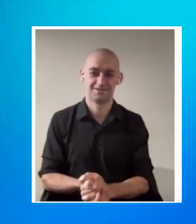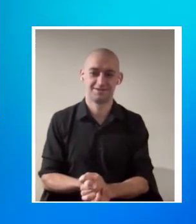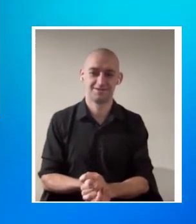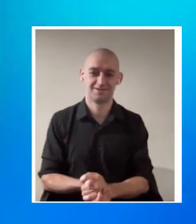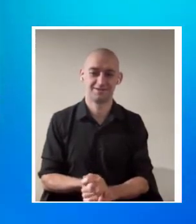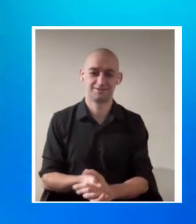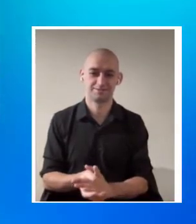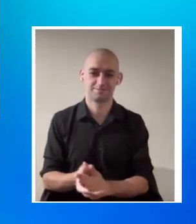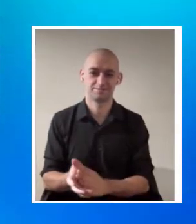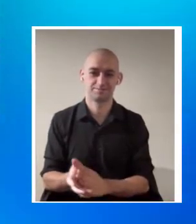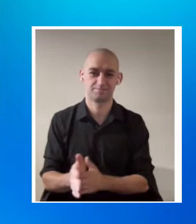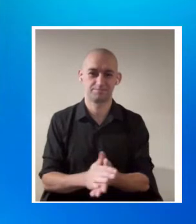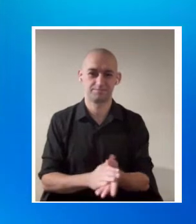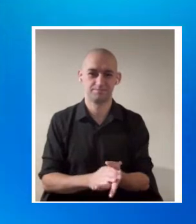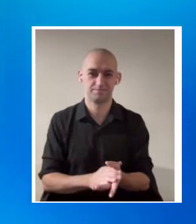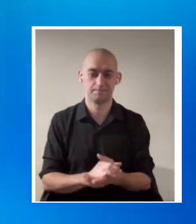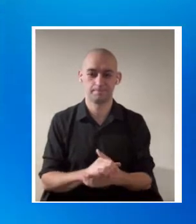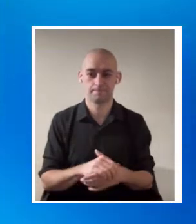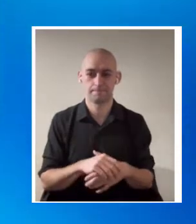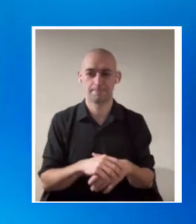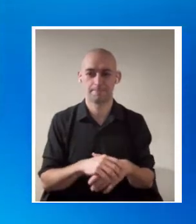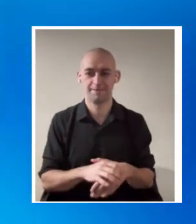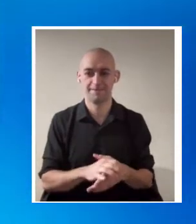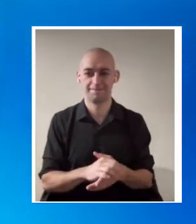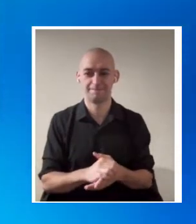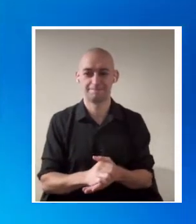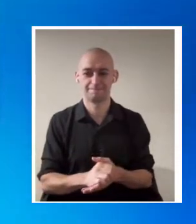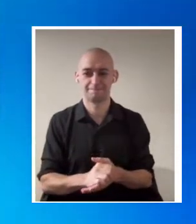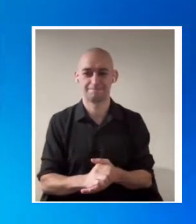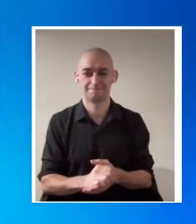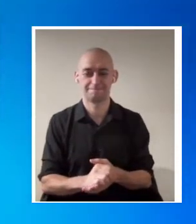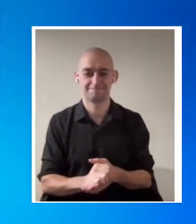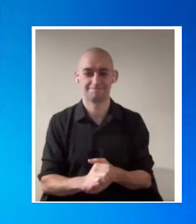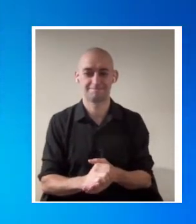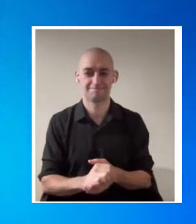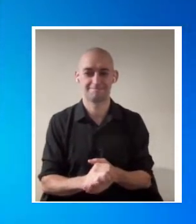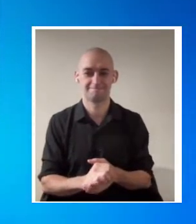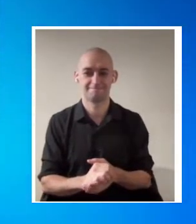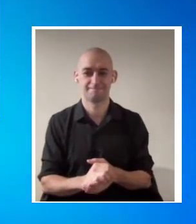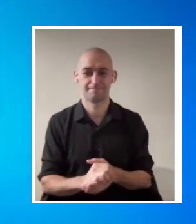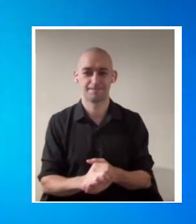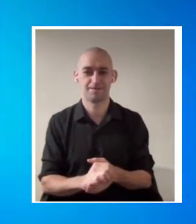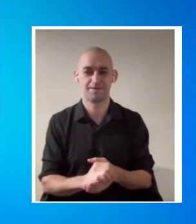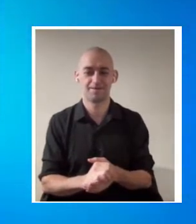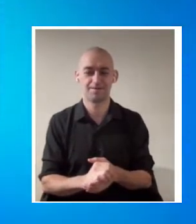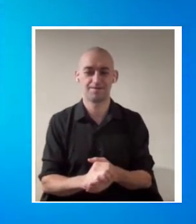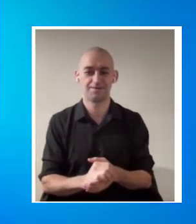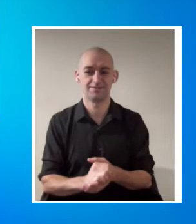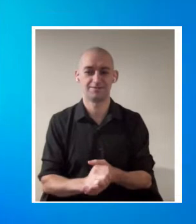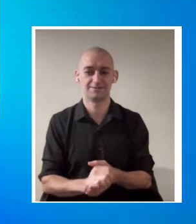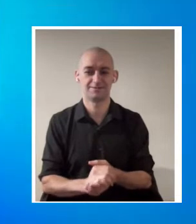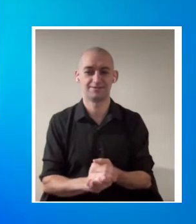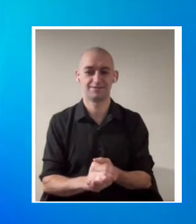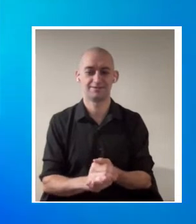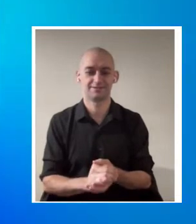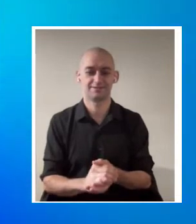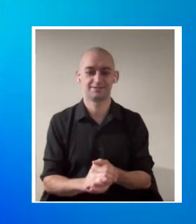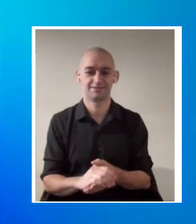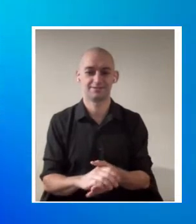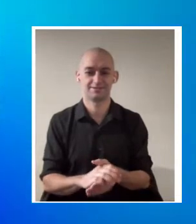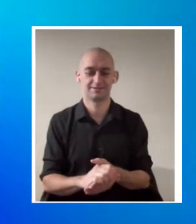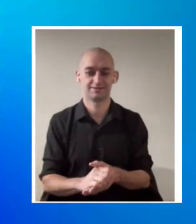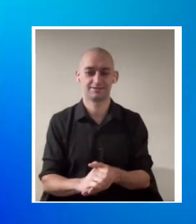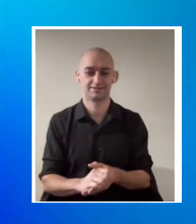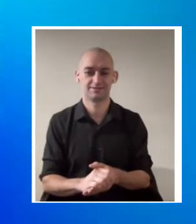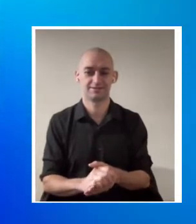$18,220 going to credit card payments, savings, retirement. Finally, if we put 30% to things like cell